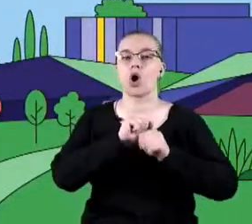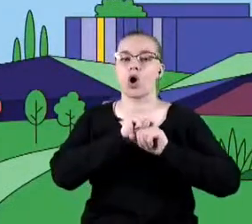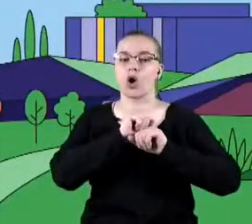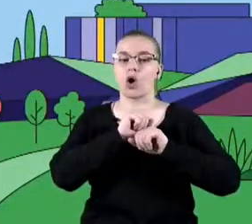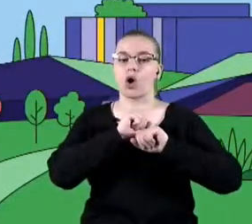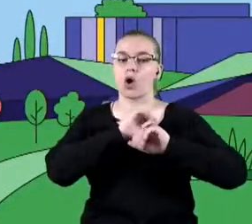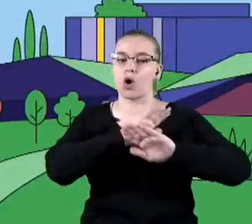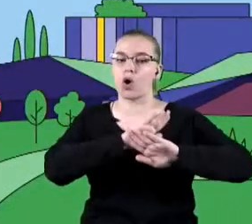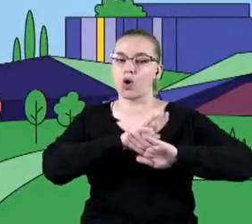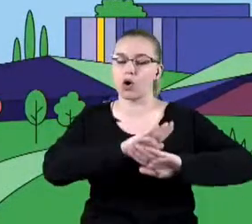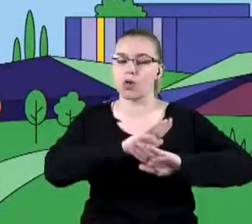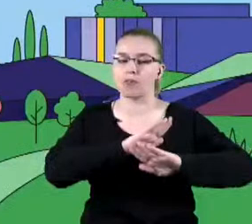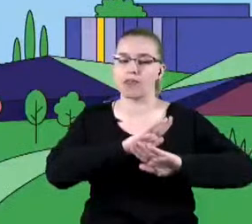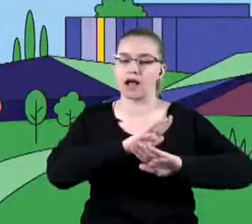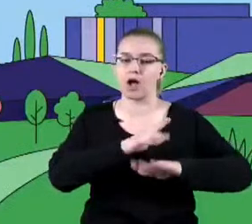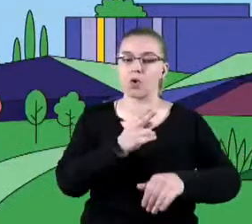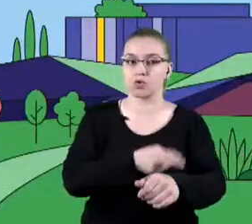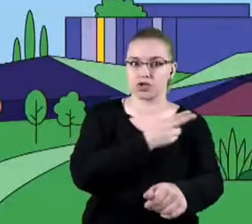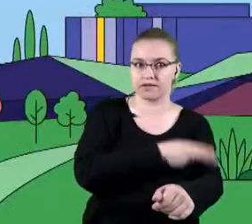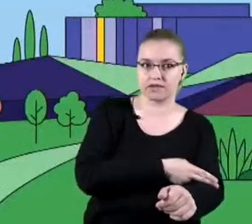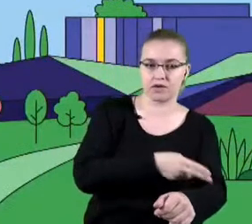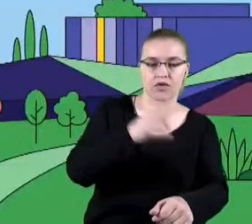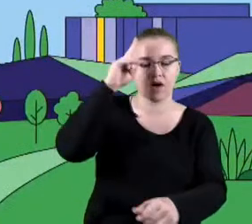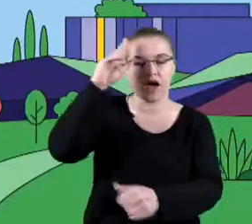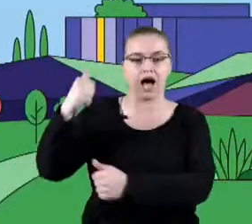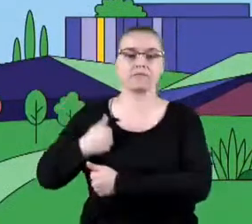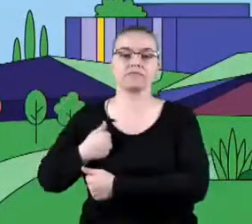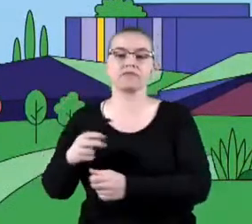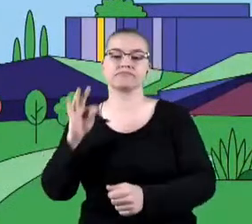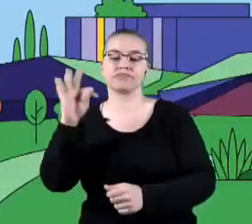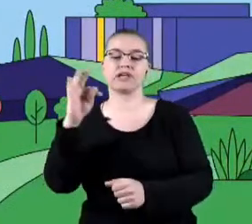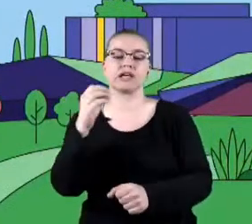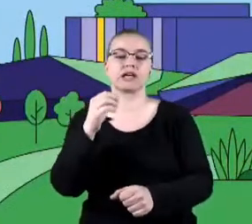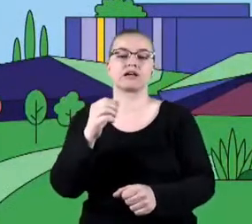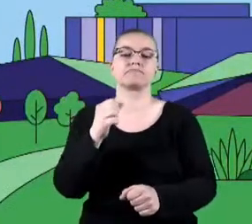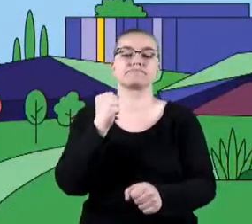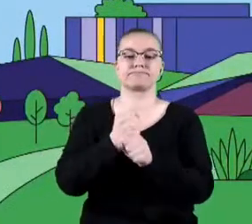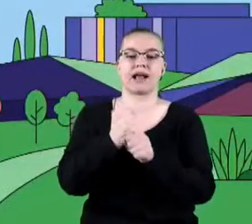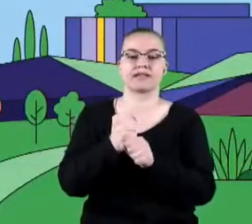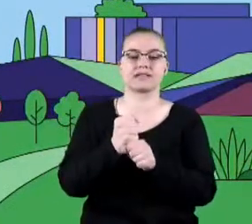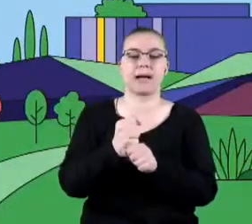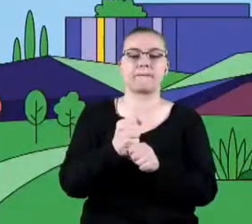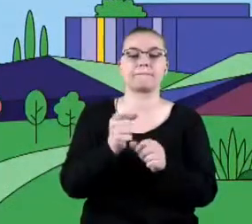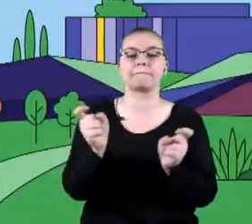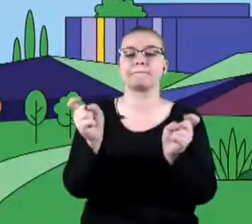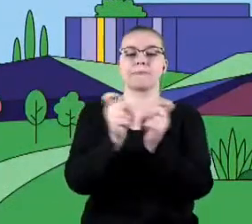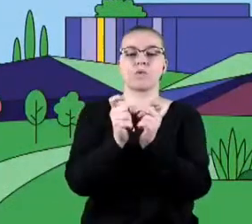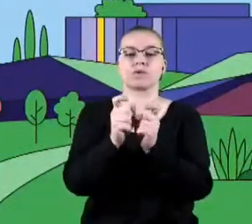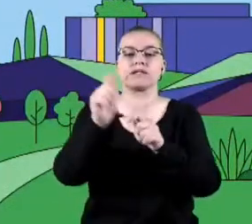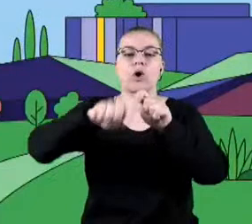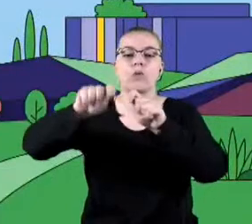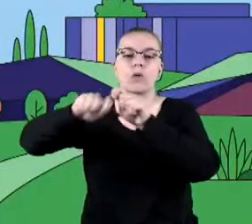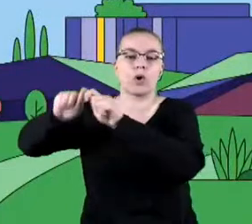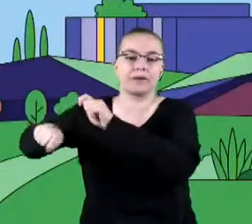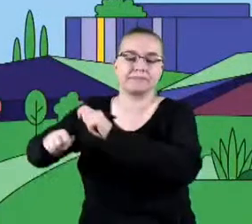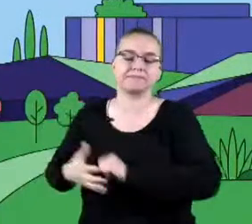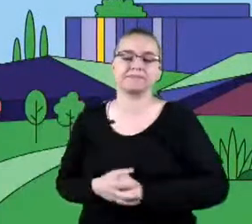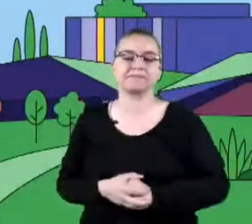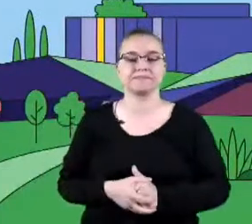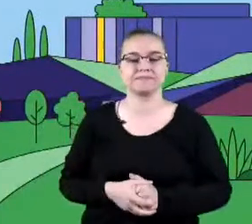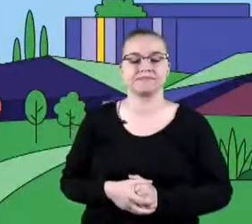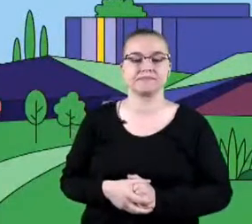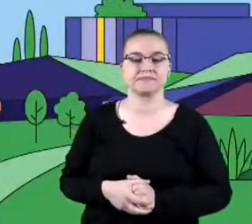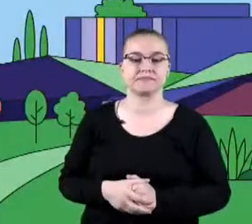blockade points at major routes that connects between the cities and the rest of the metropolitan area. Number